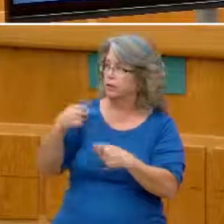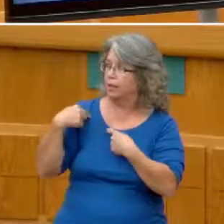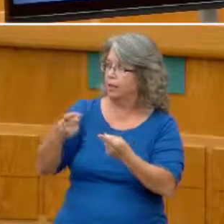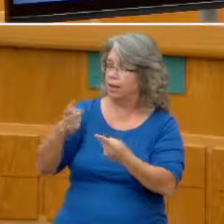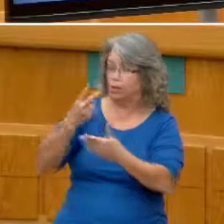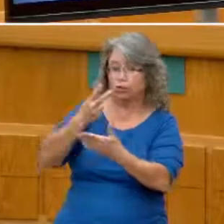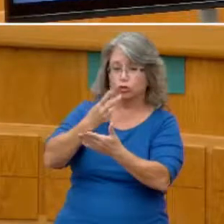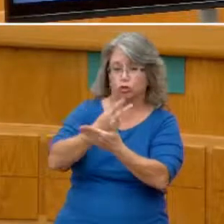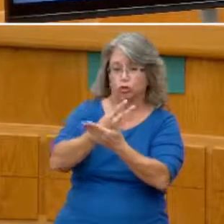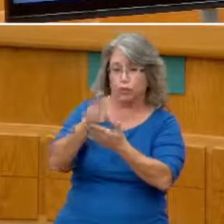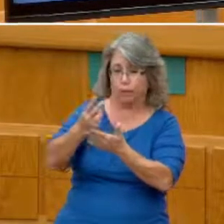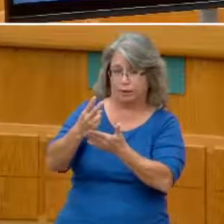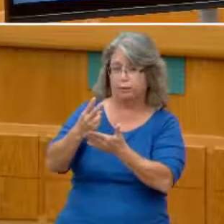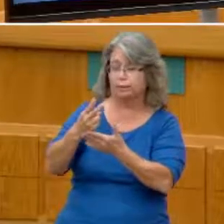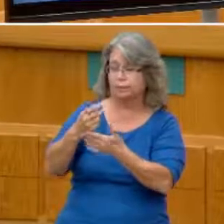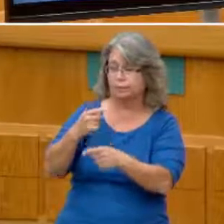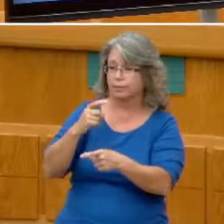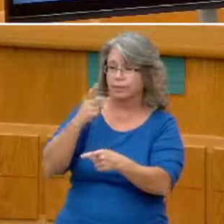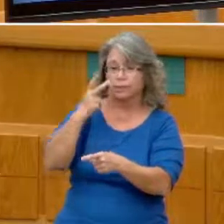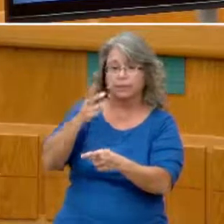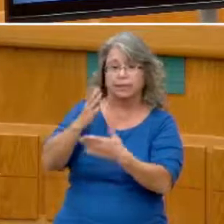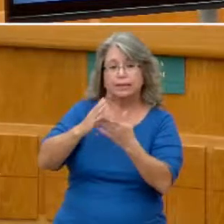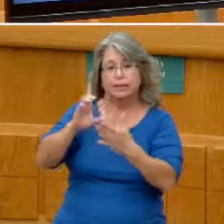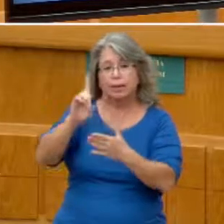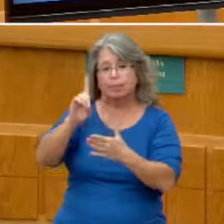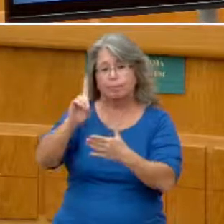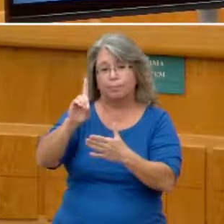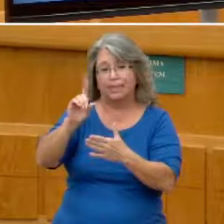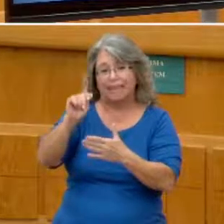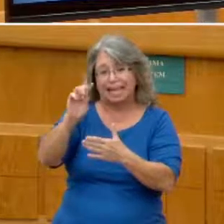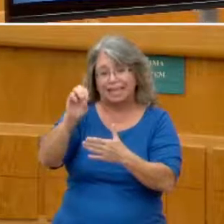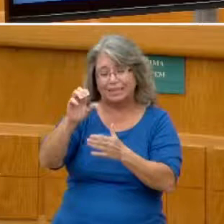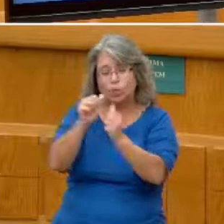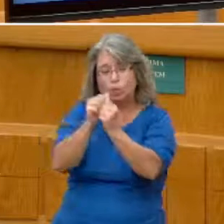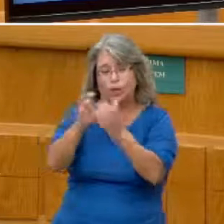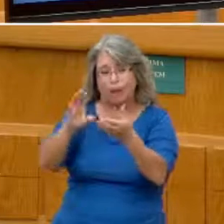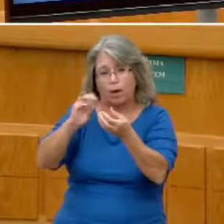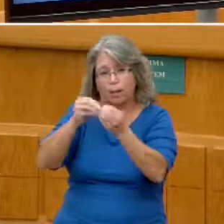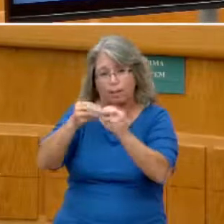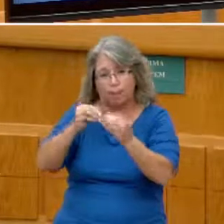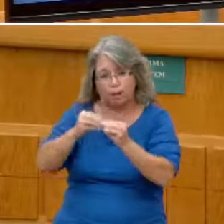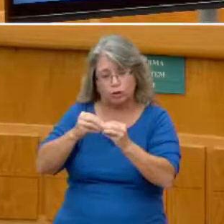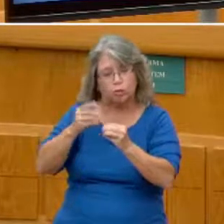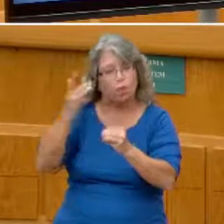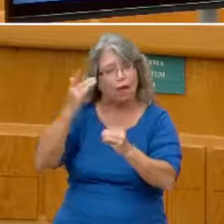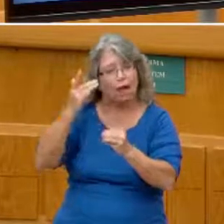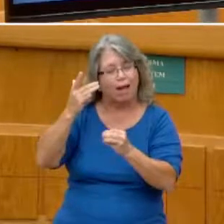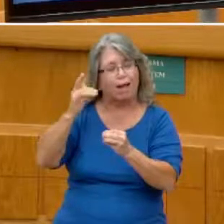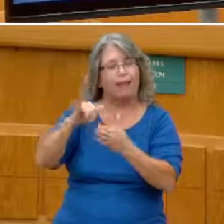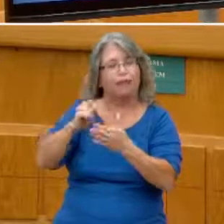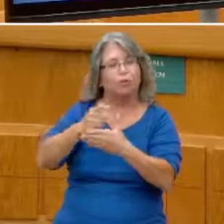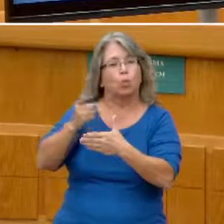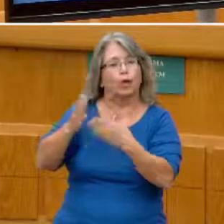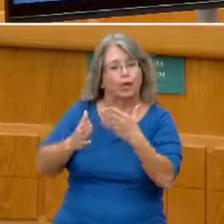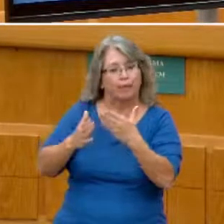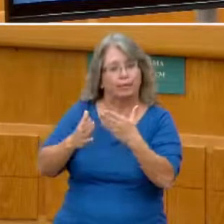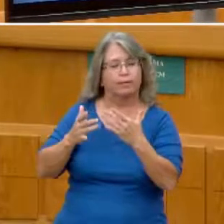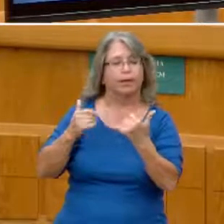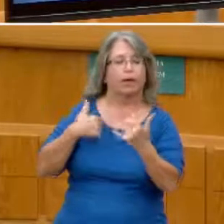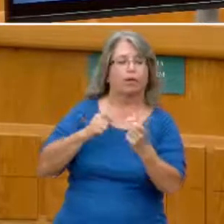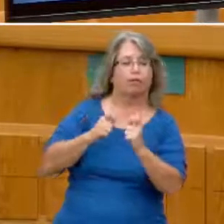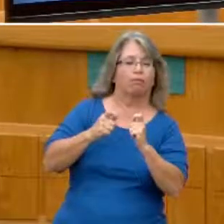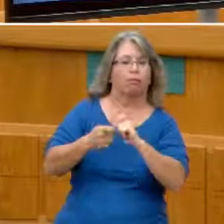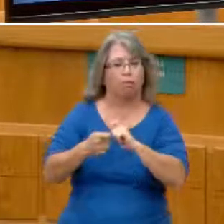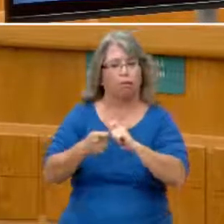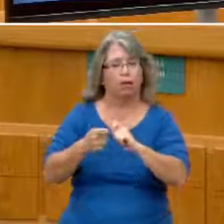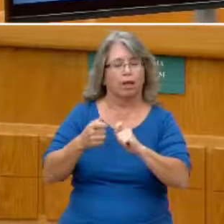see some dates that don't have any numbers in there. And that's because those are the weekends. And so we're allowing our staff, while we're kind of in a lull